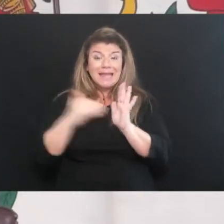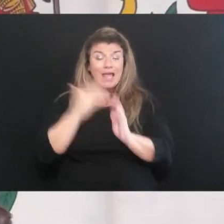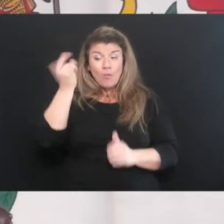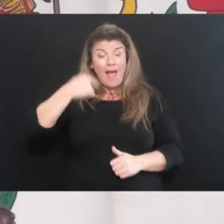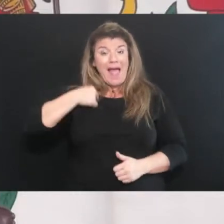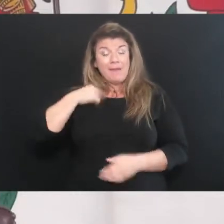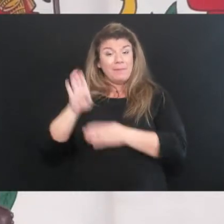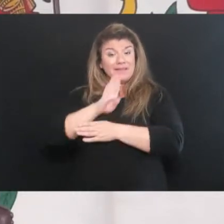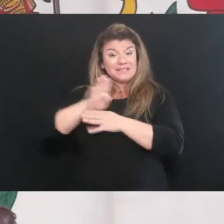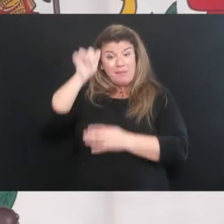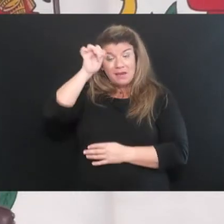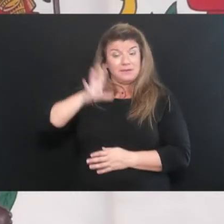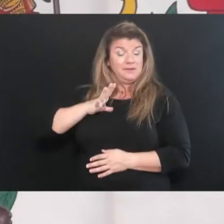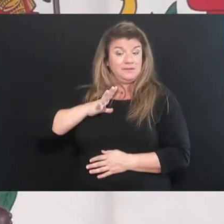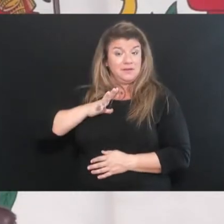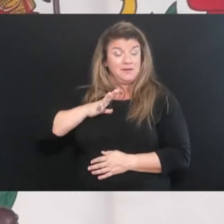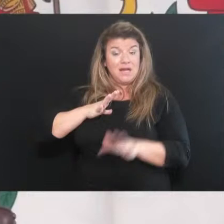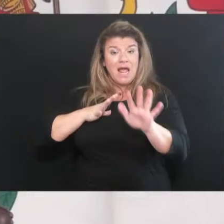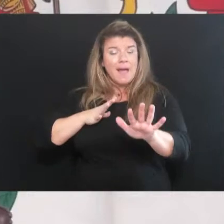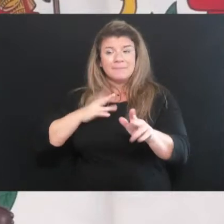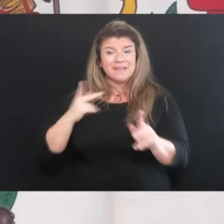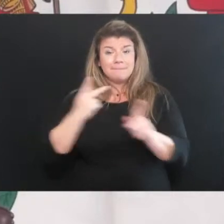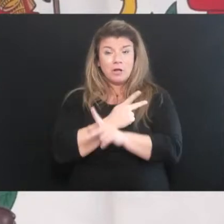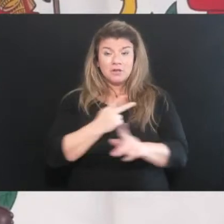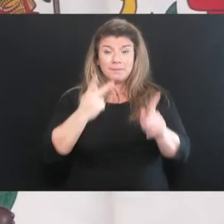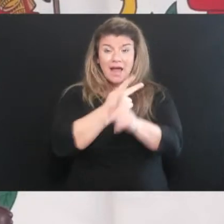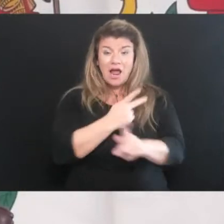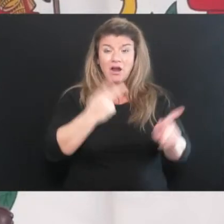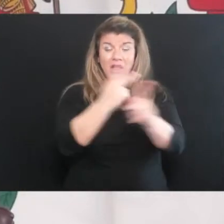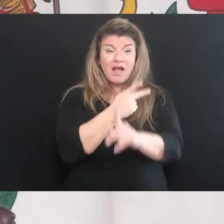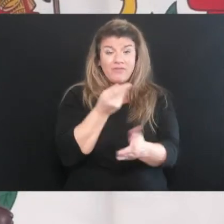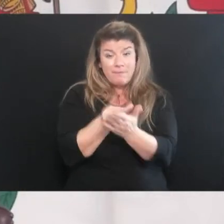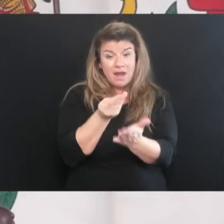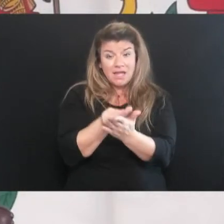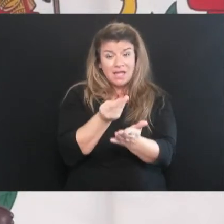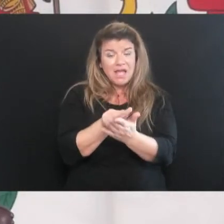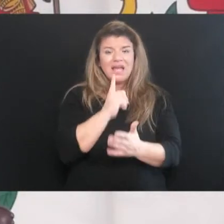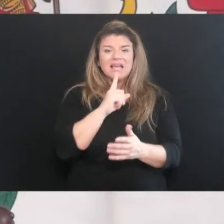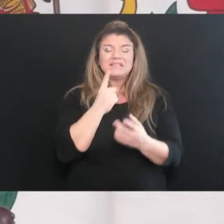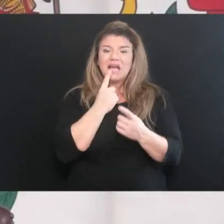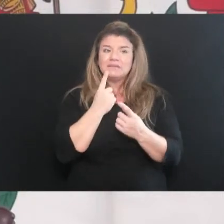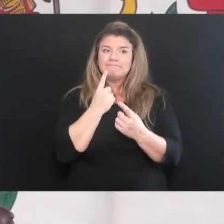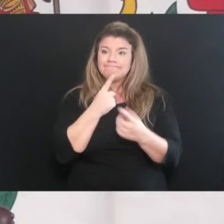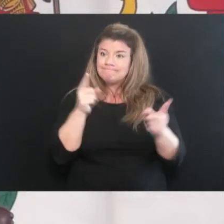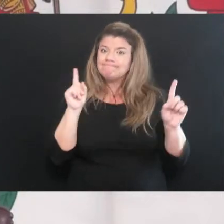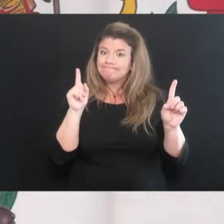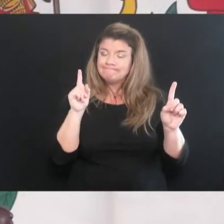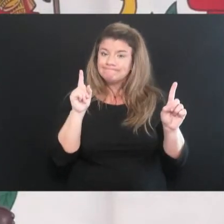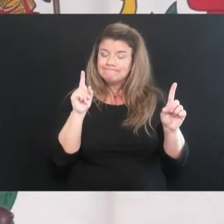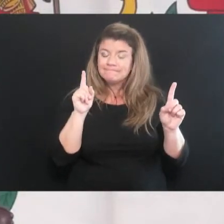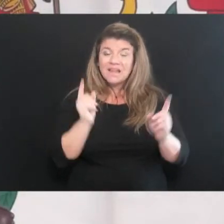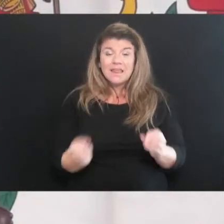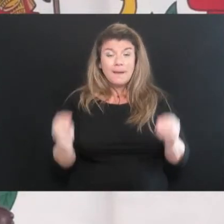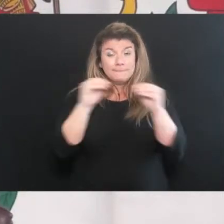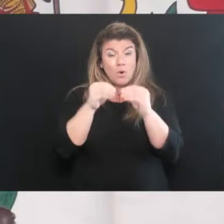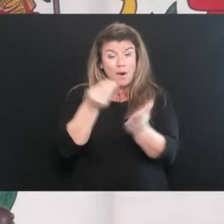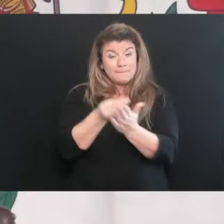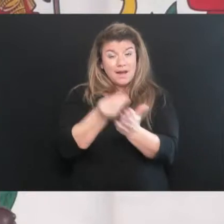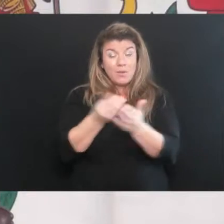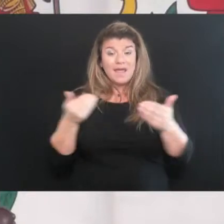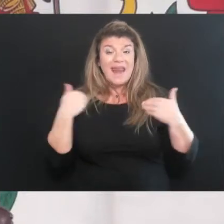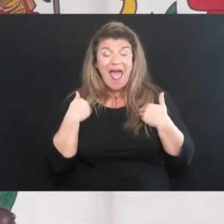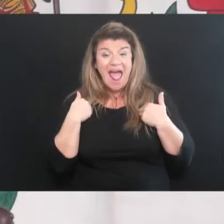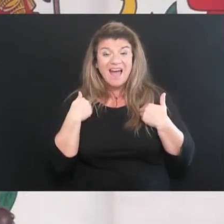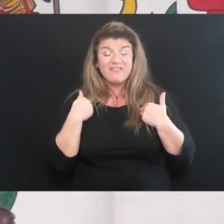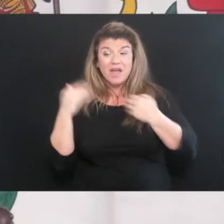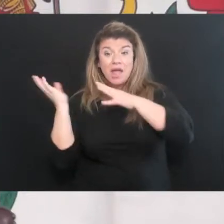guy, but the multiplier effect of these dollars is significant. So the more dollars we can have moving